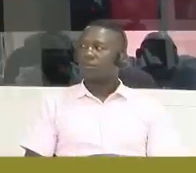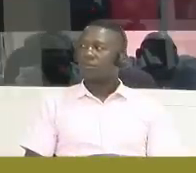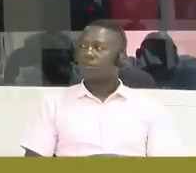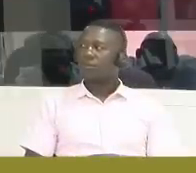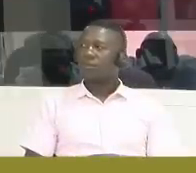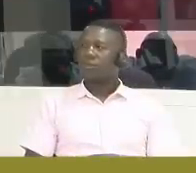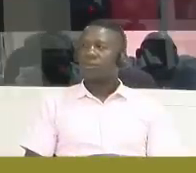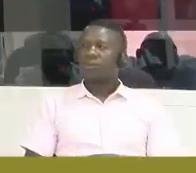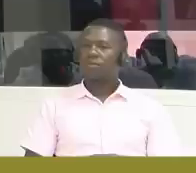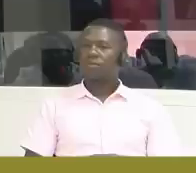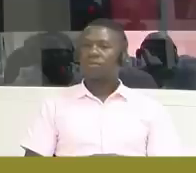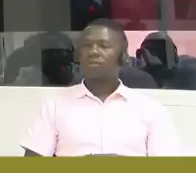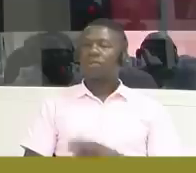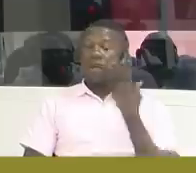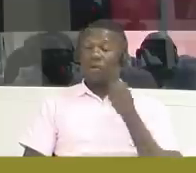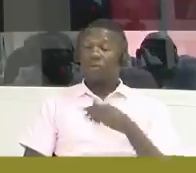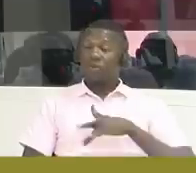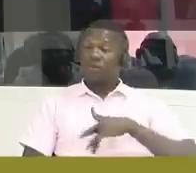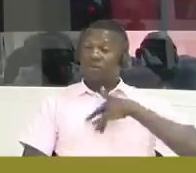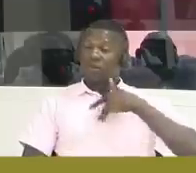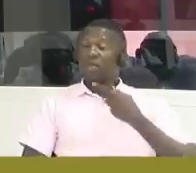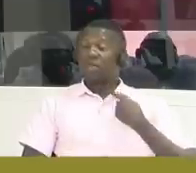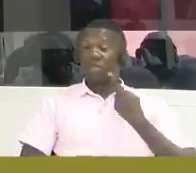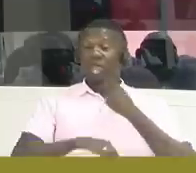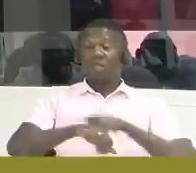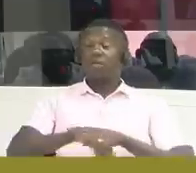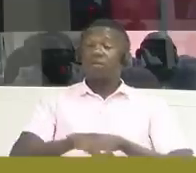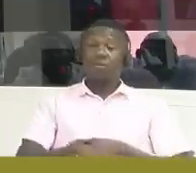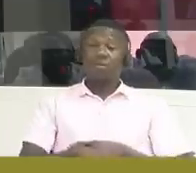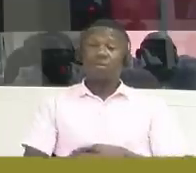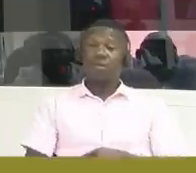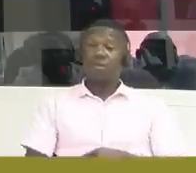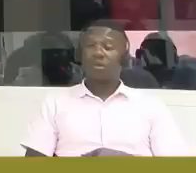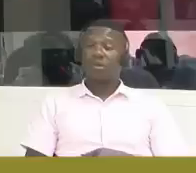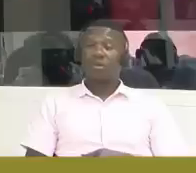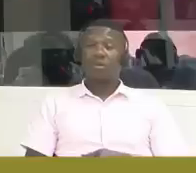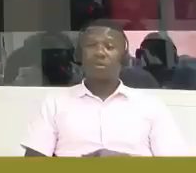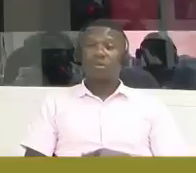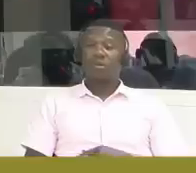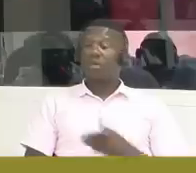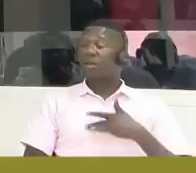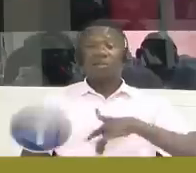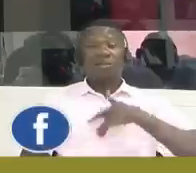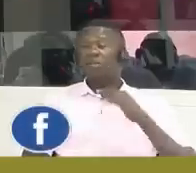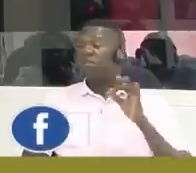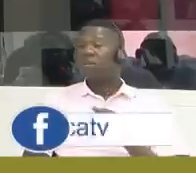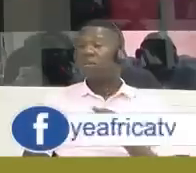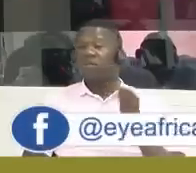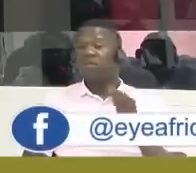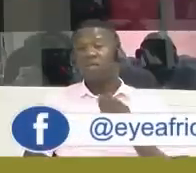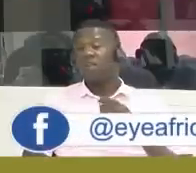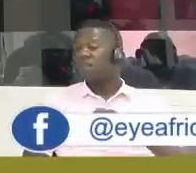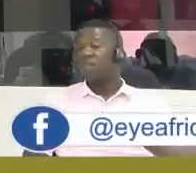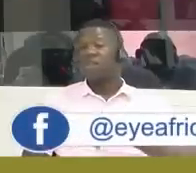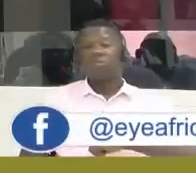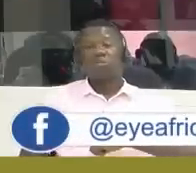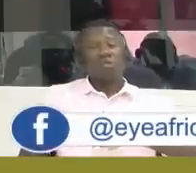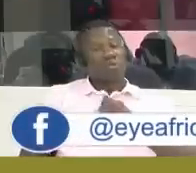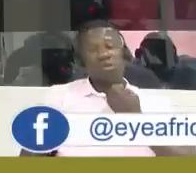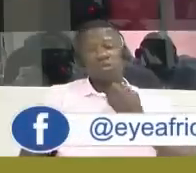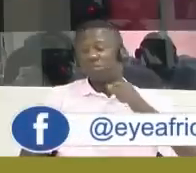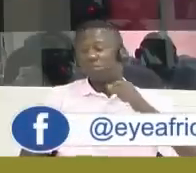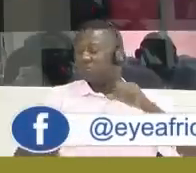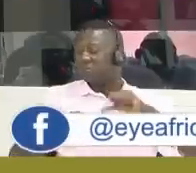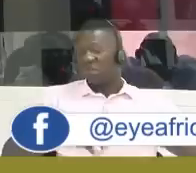How did you feel at that point? I felt so devastated. I was